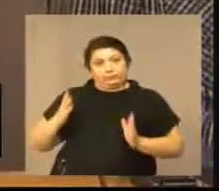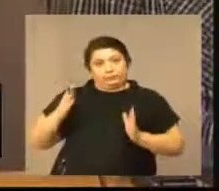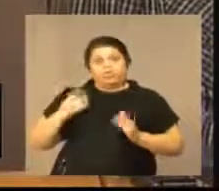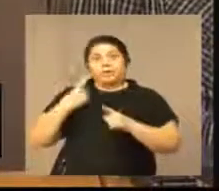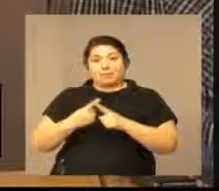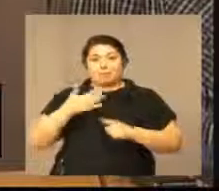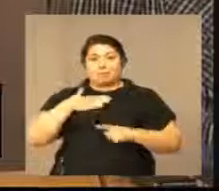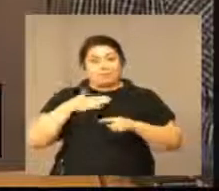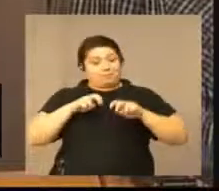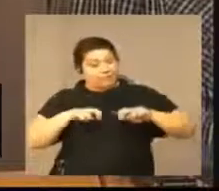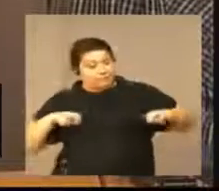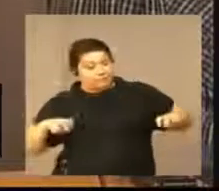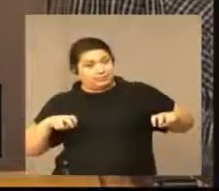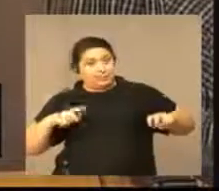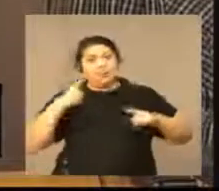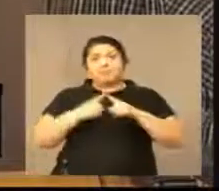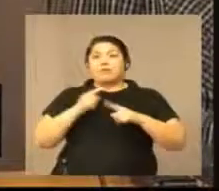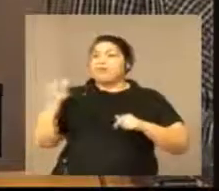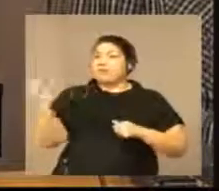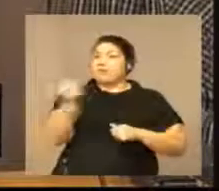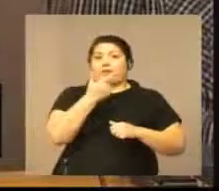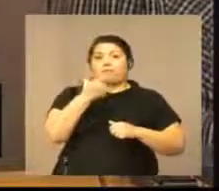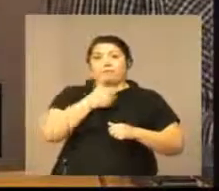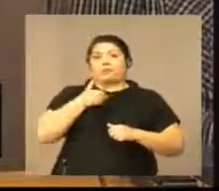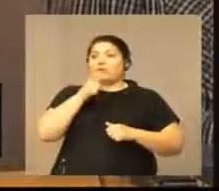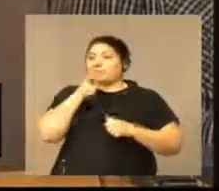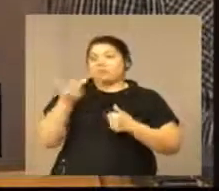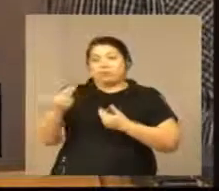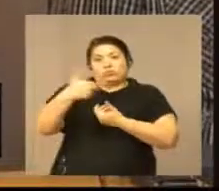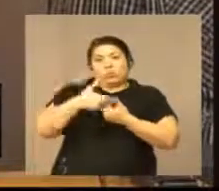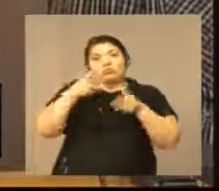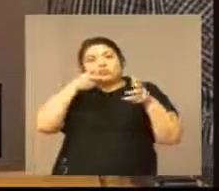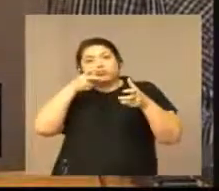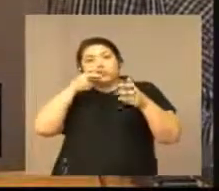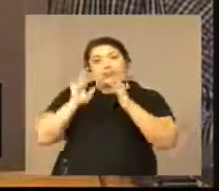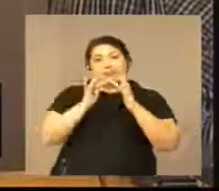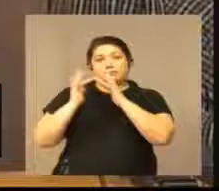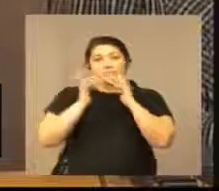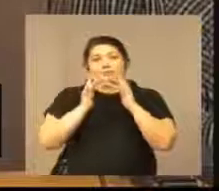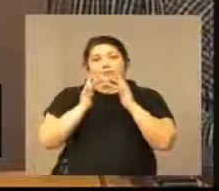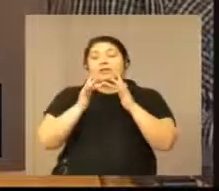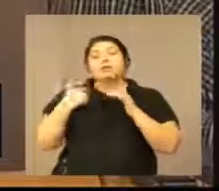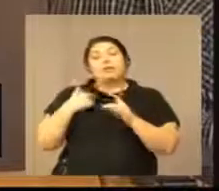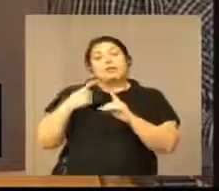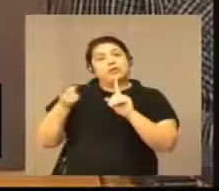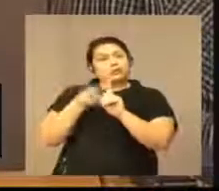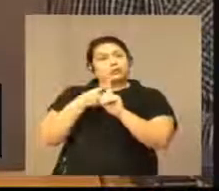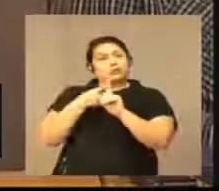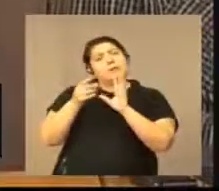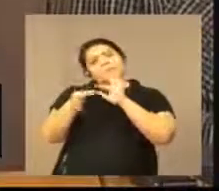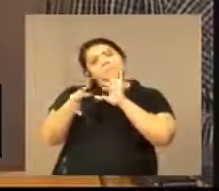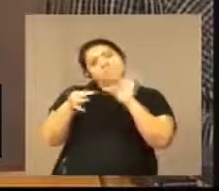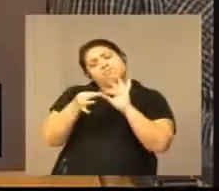delegates joining in from across the country. I want to begin by reflecting on Prime Minister Justin